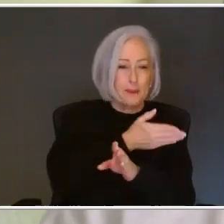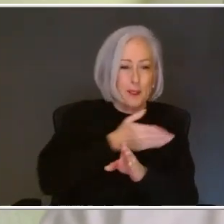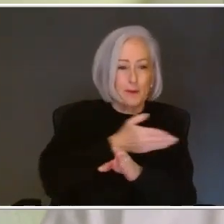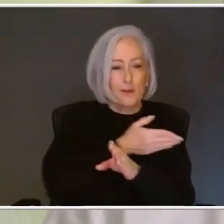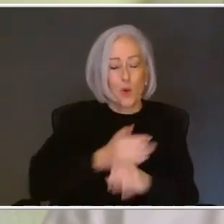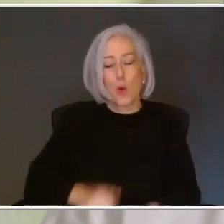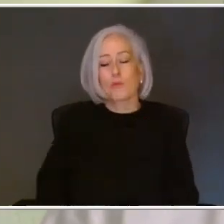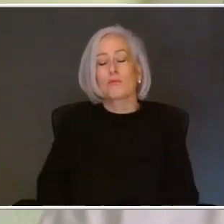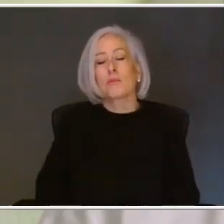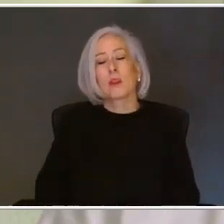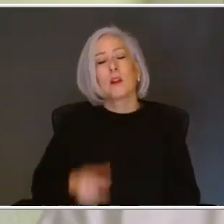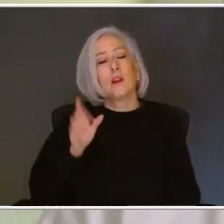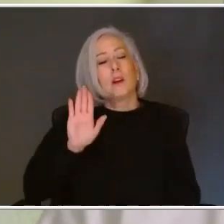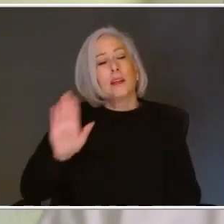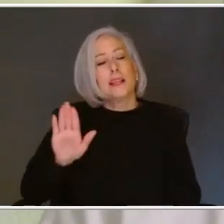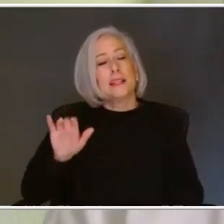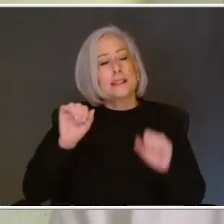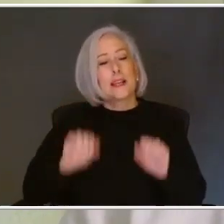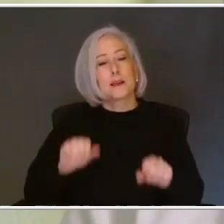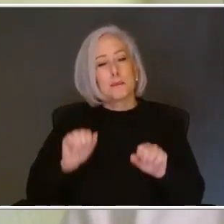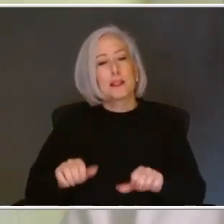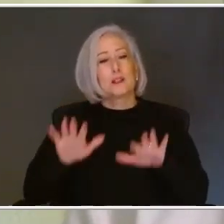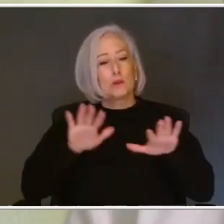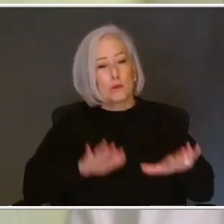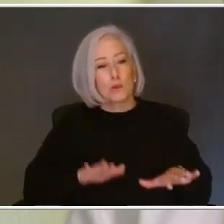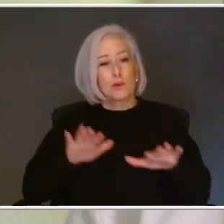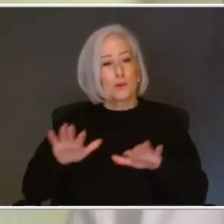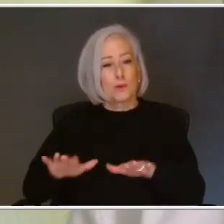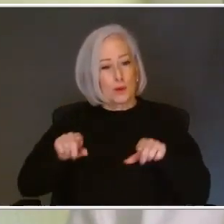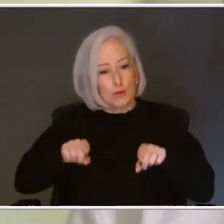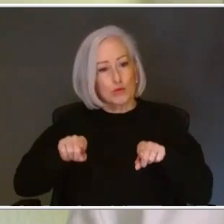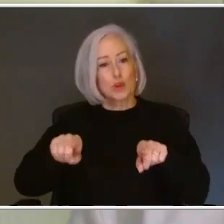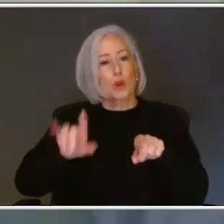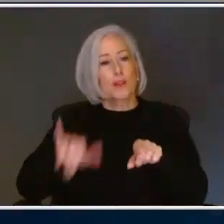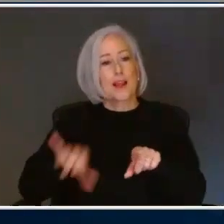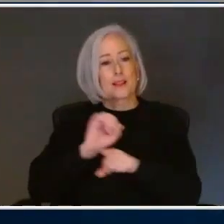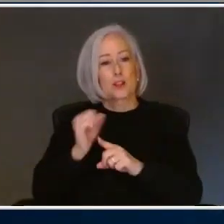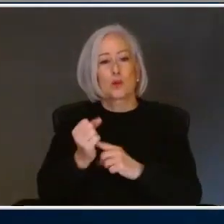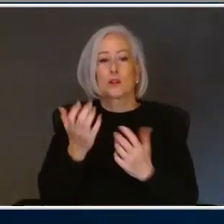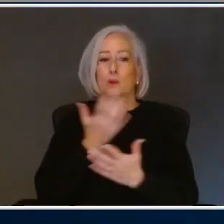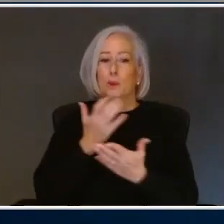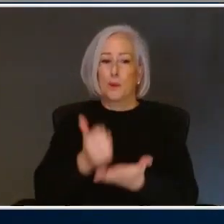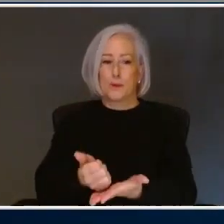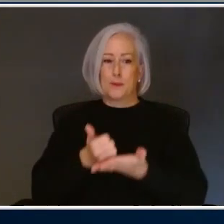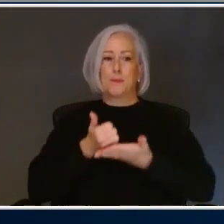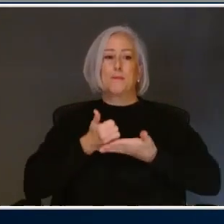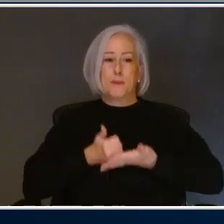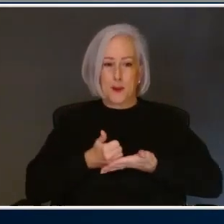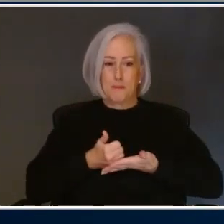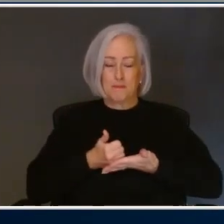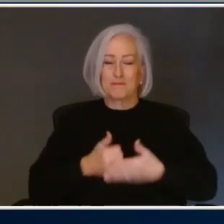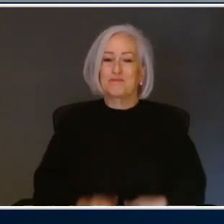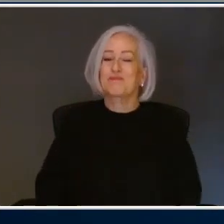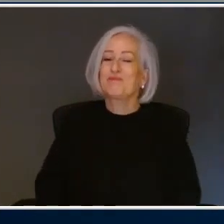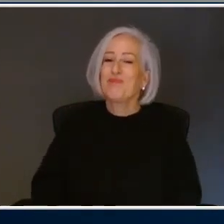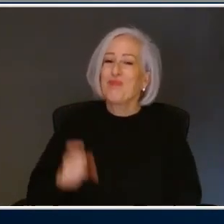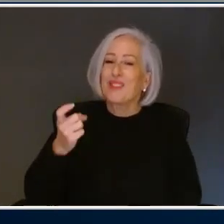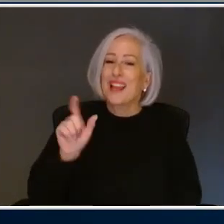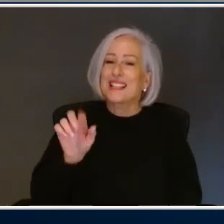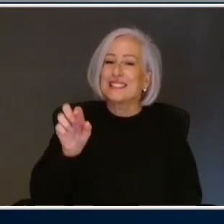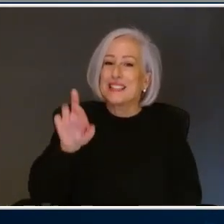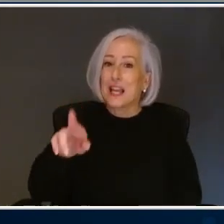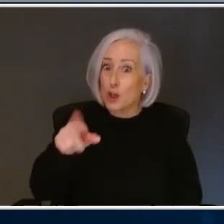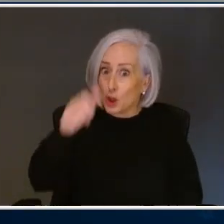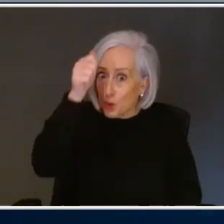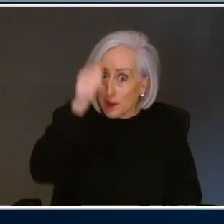very dramatic situation is what helped us to finish the task. Xavier, do you remember telling yourself to